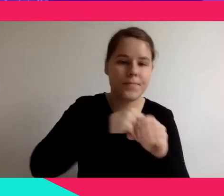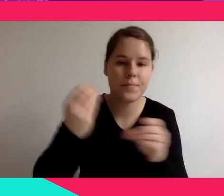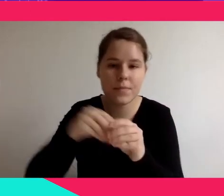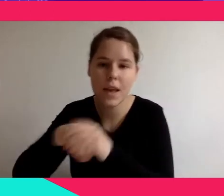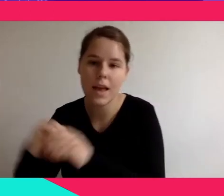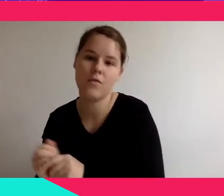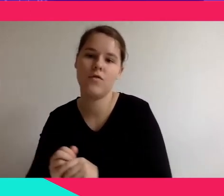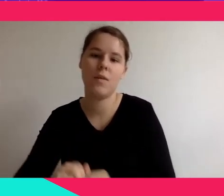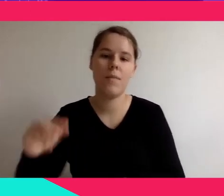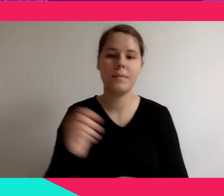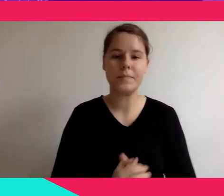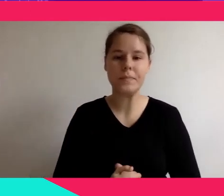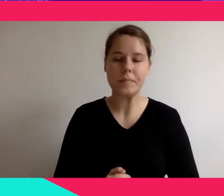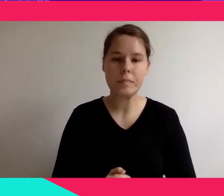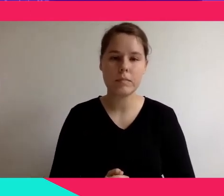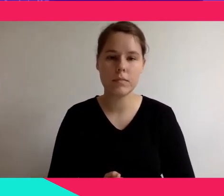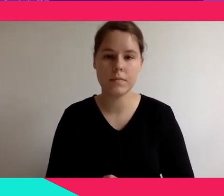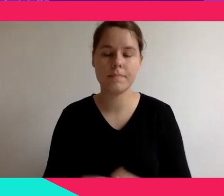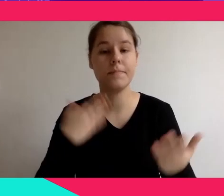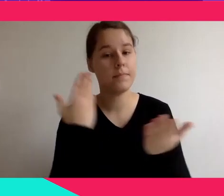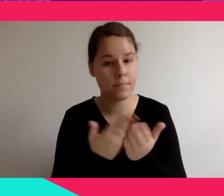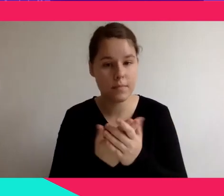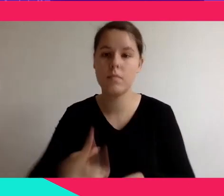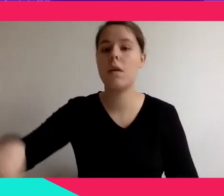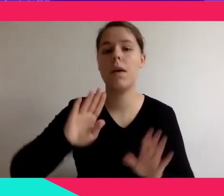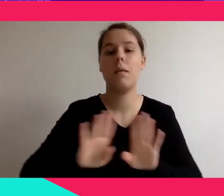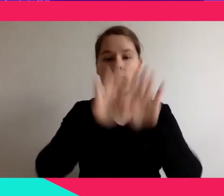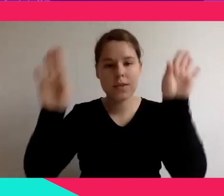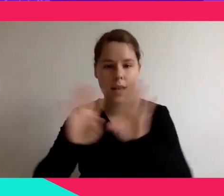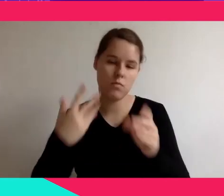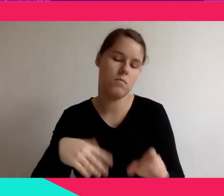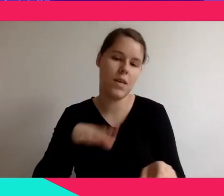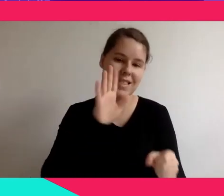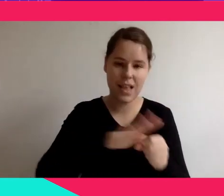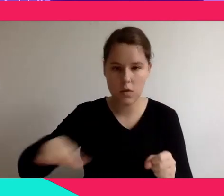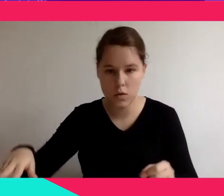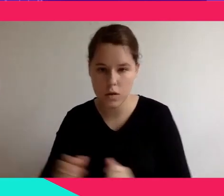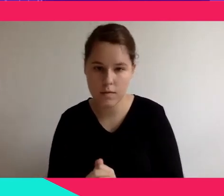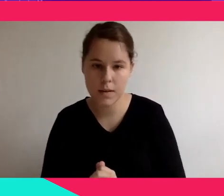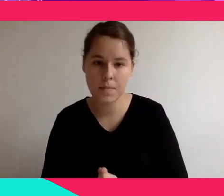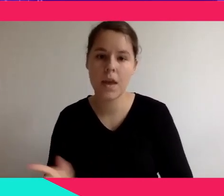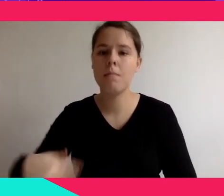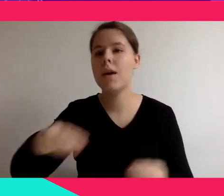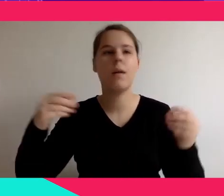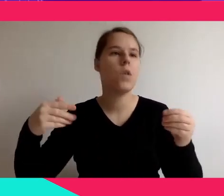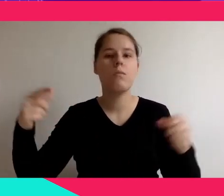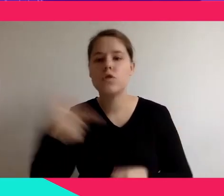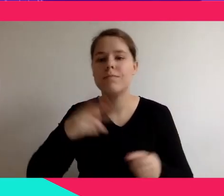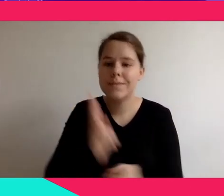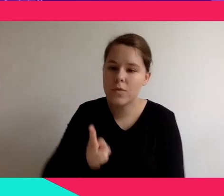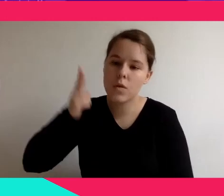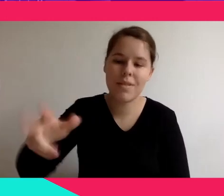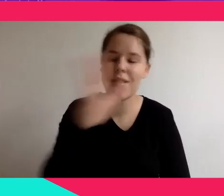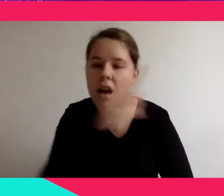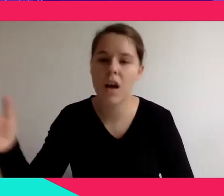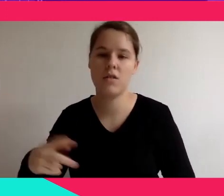are the National Gallery, we're supposed to be for everyone. And digitization and opening up